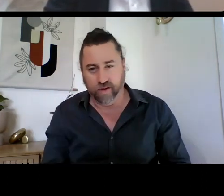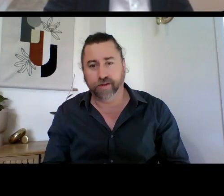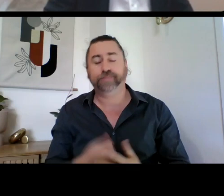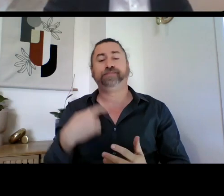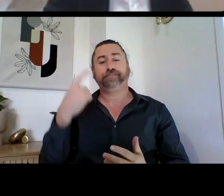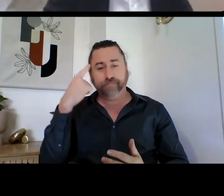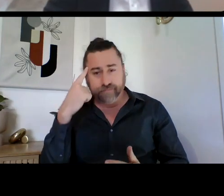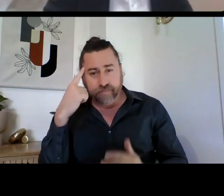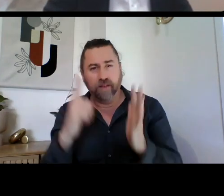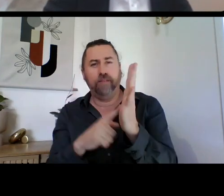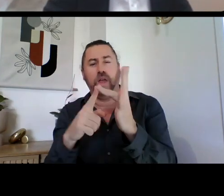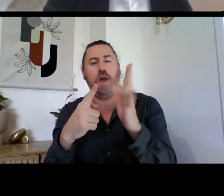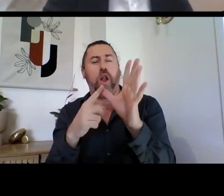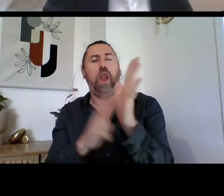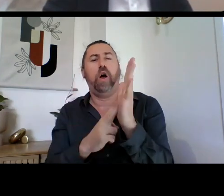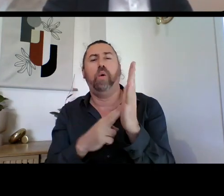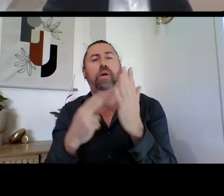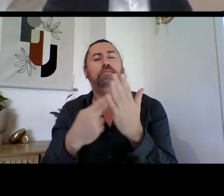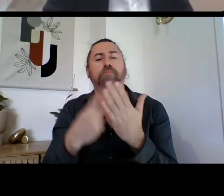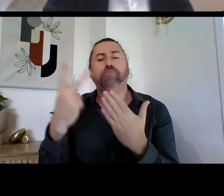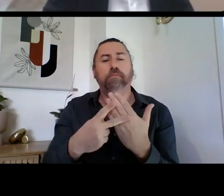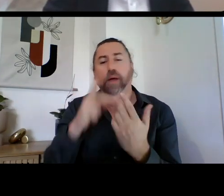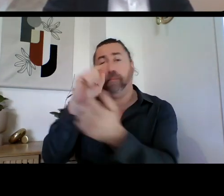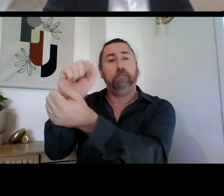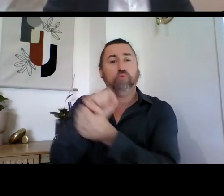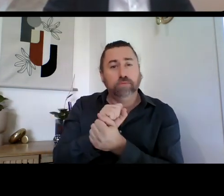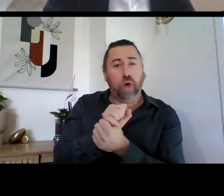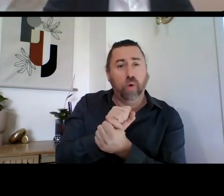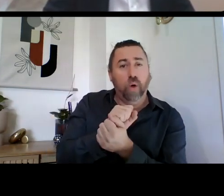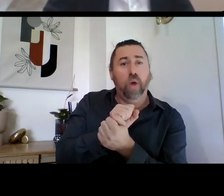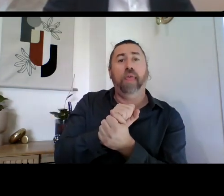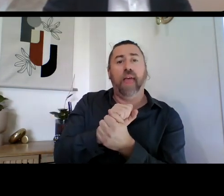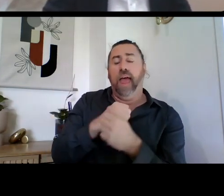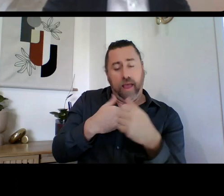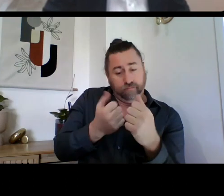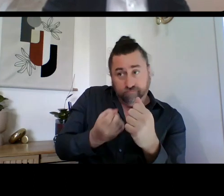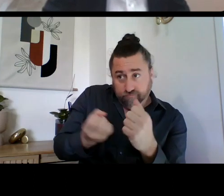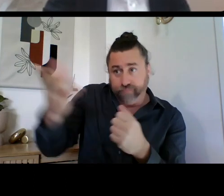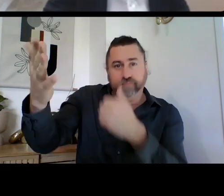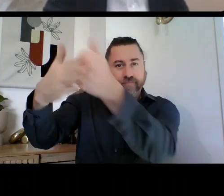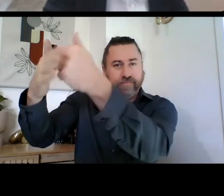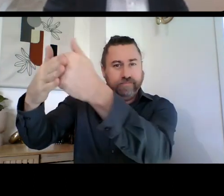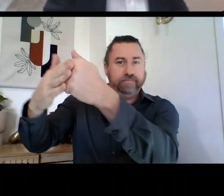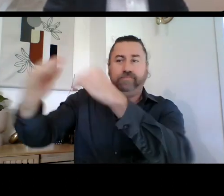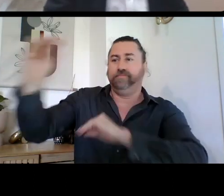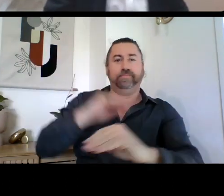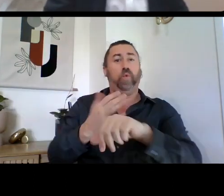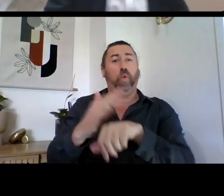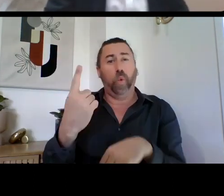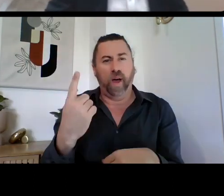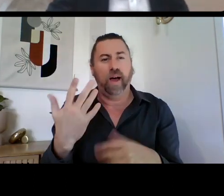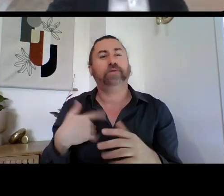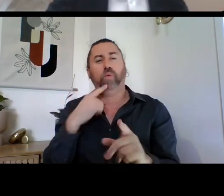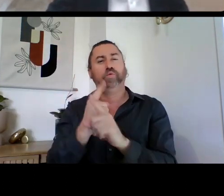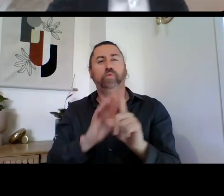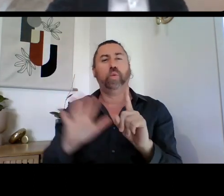to also be a loans program for equipment that is suitable for loan and refurbishment. And we're talking to states and territories about